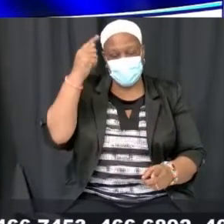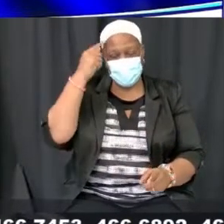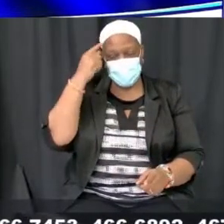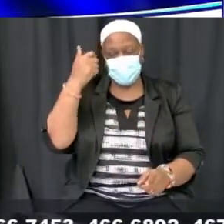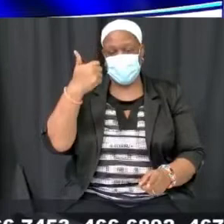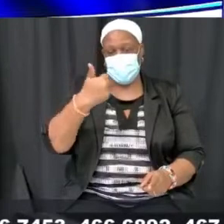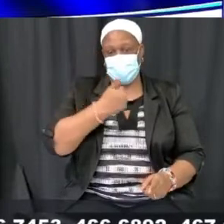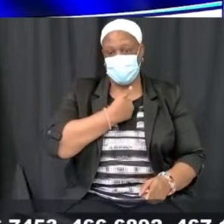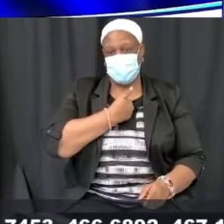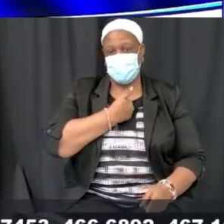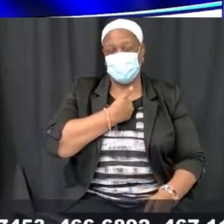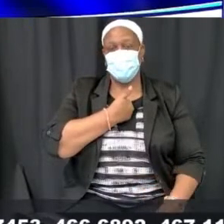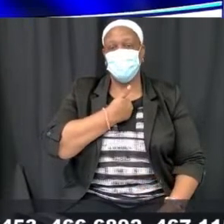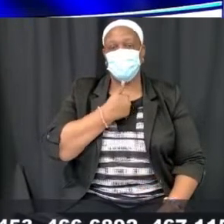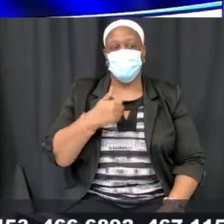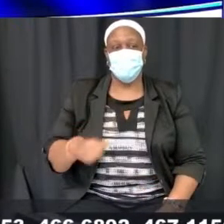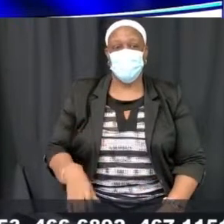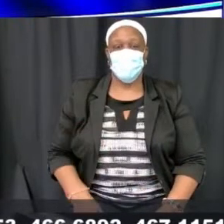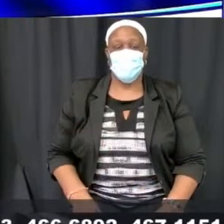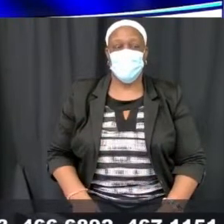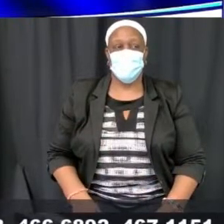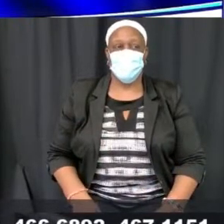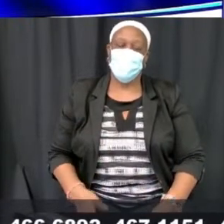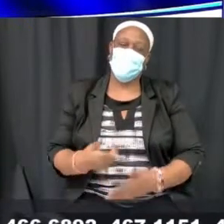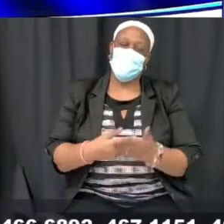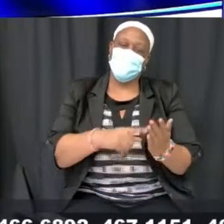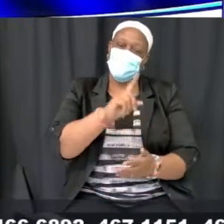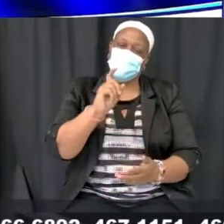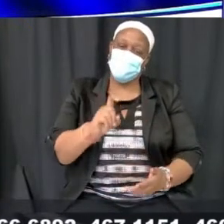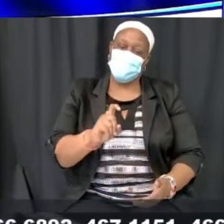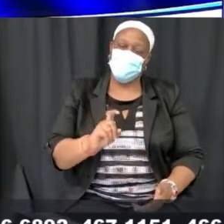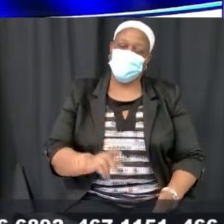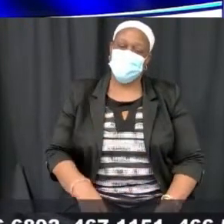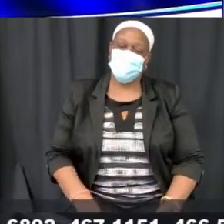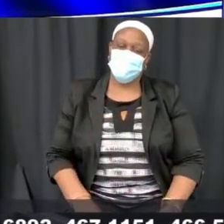While the real answer to my question may never be known,